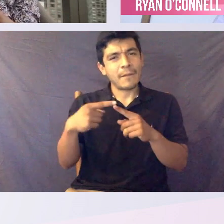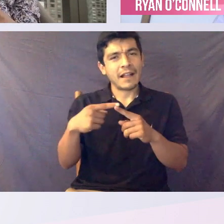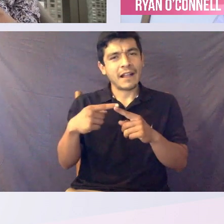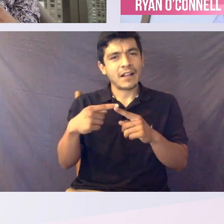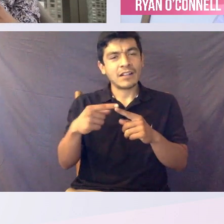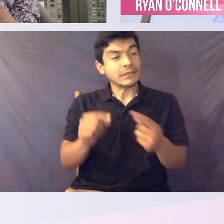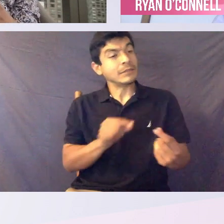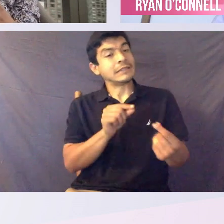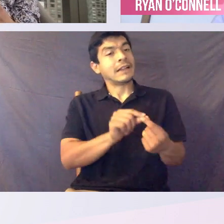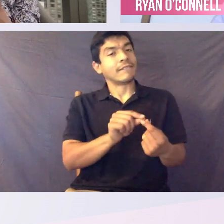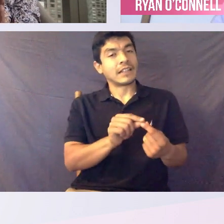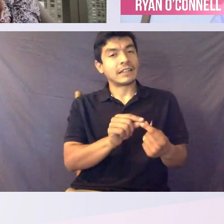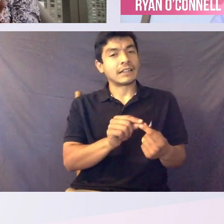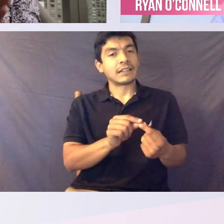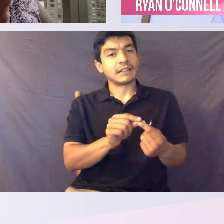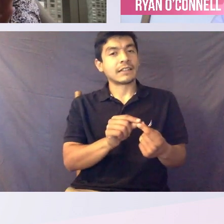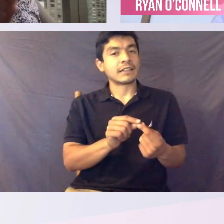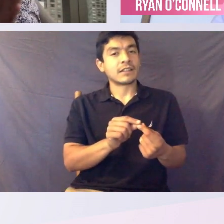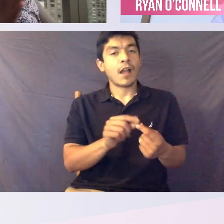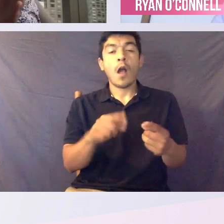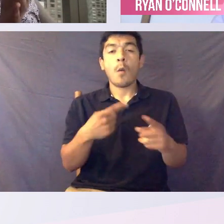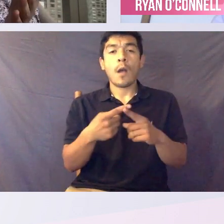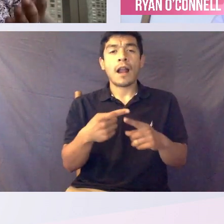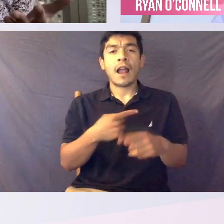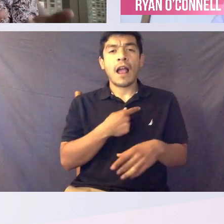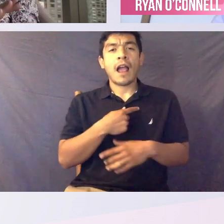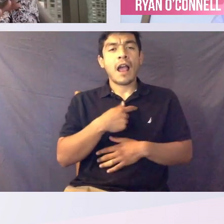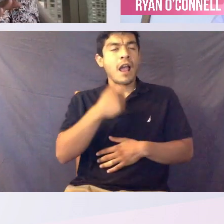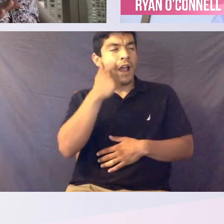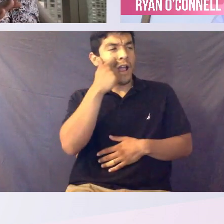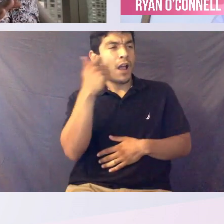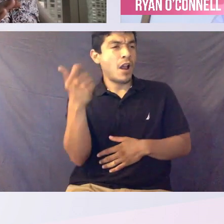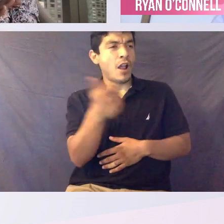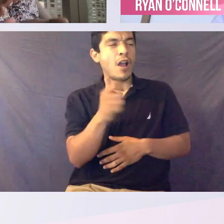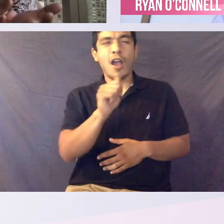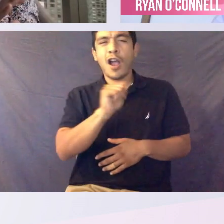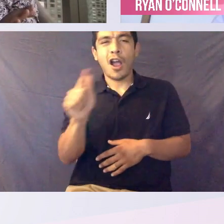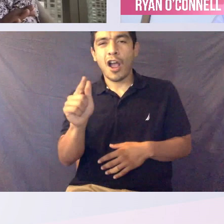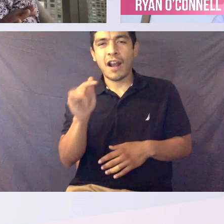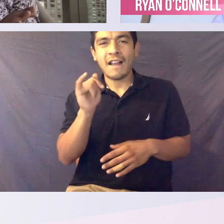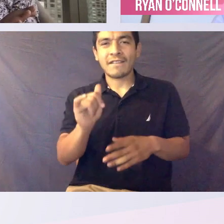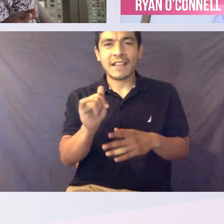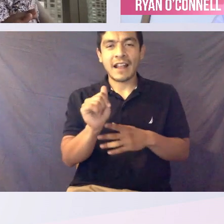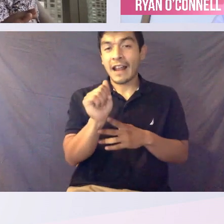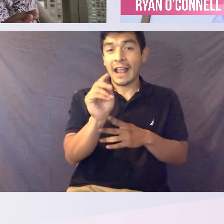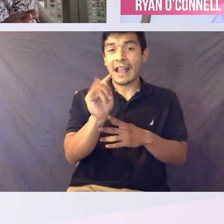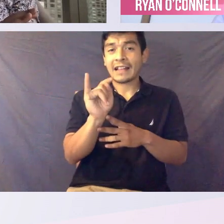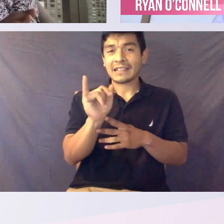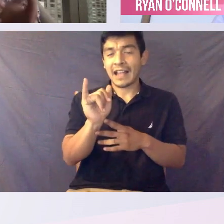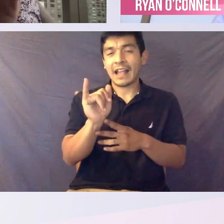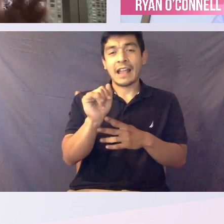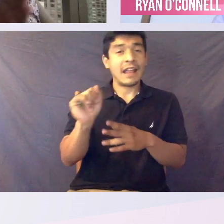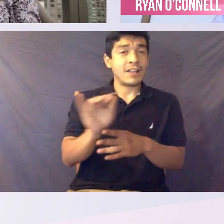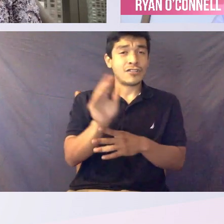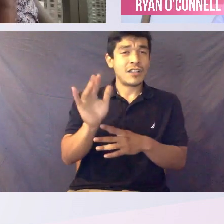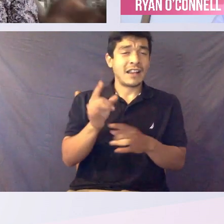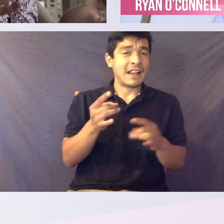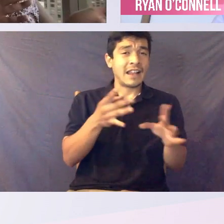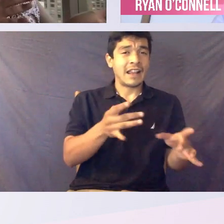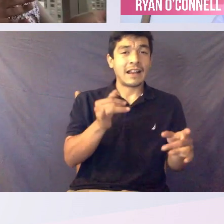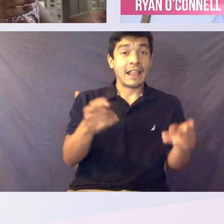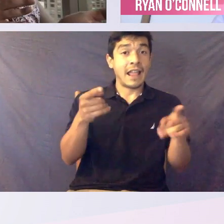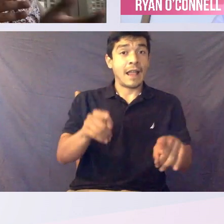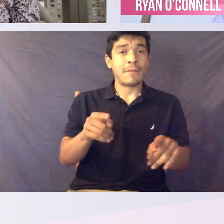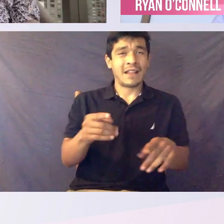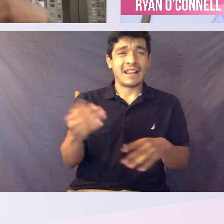specifically, you know, when you look at all of the anti-Asian hate that has happened in the last couple of months, and let's be honest, like